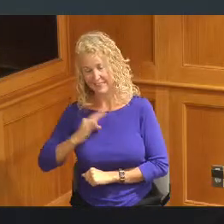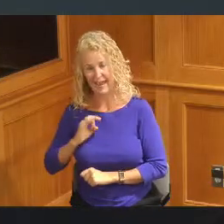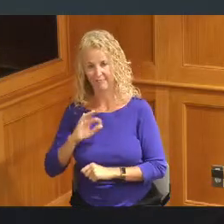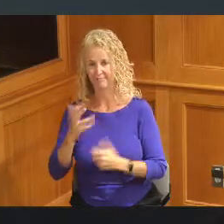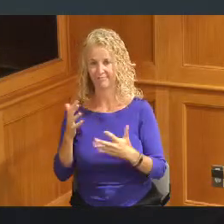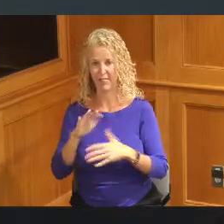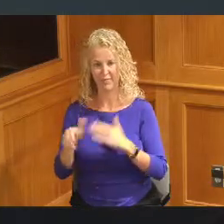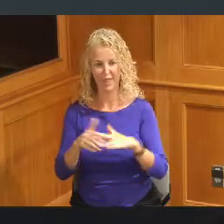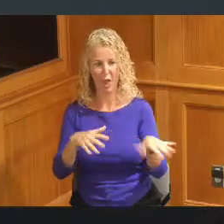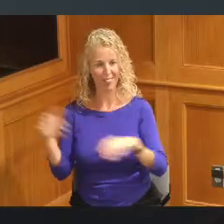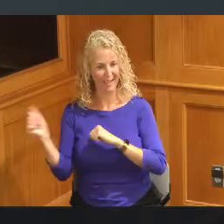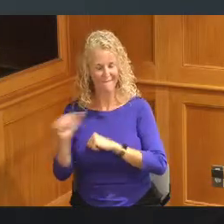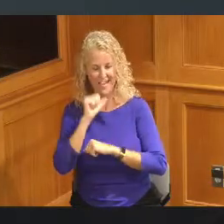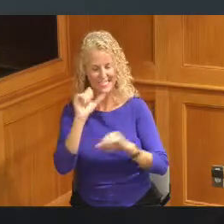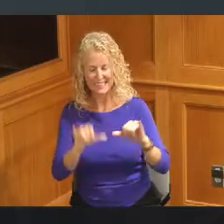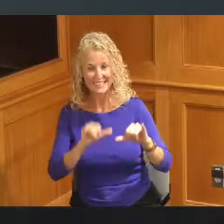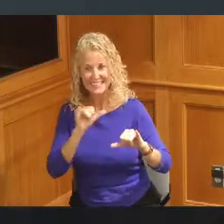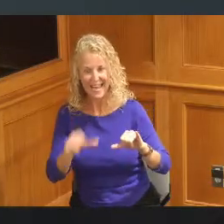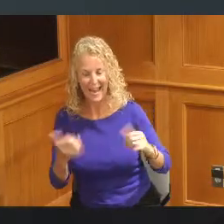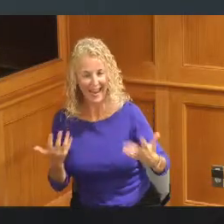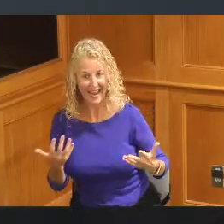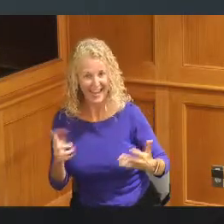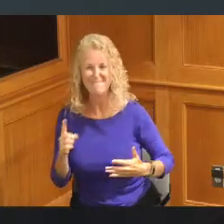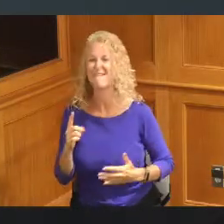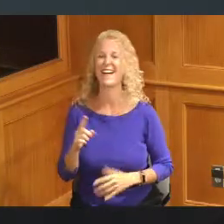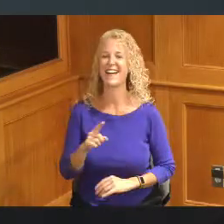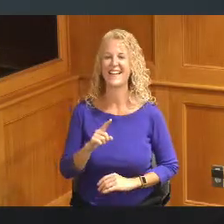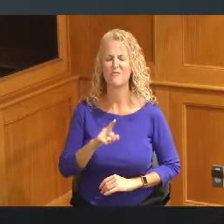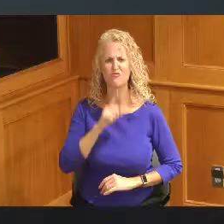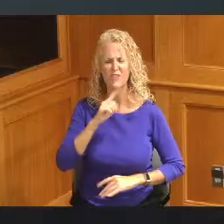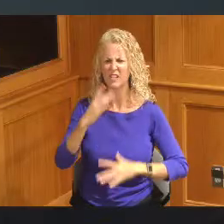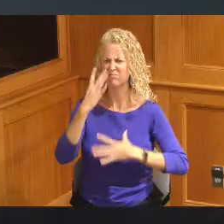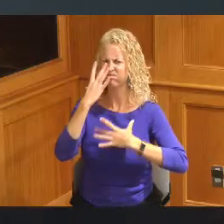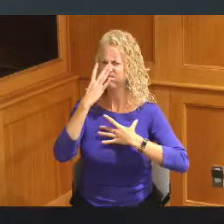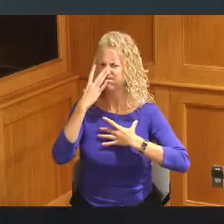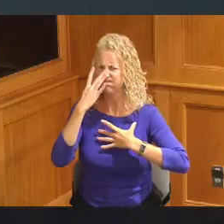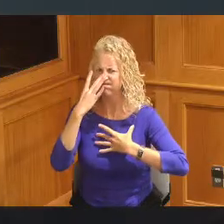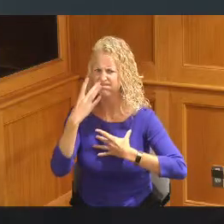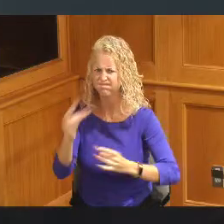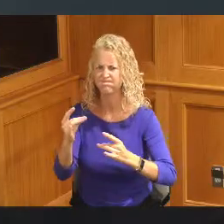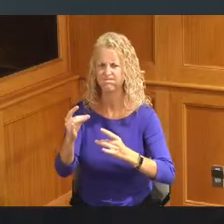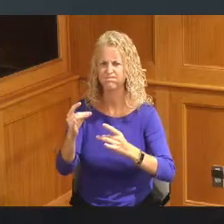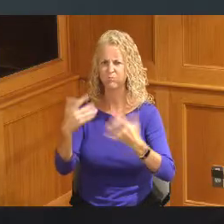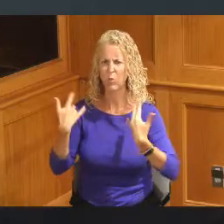gone, they didn't stay. But it's always so interesting and so